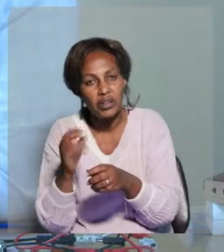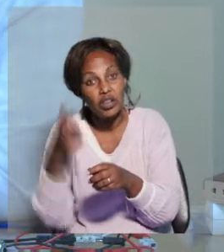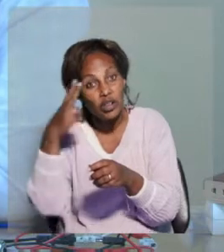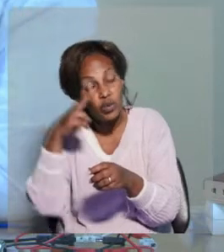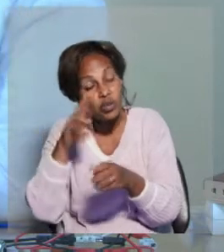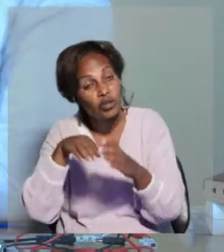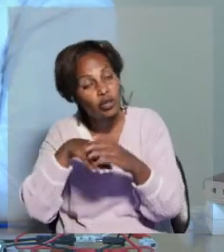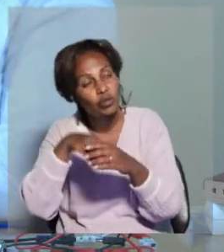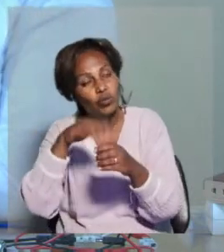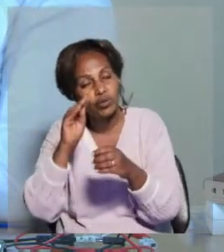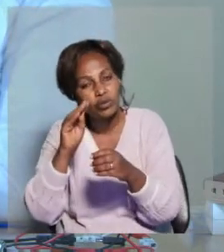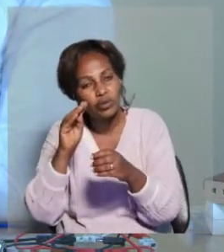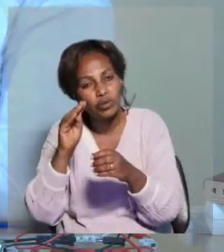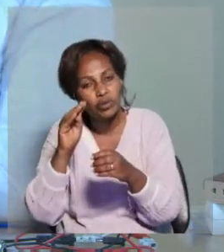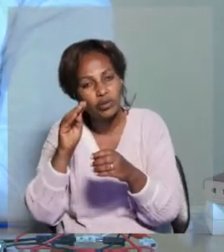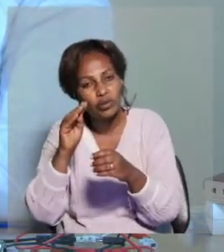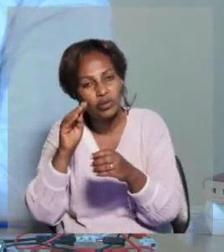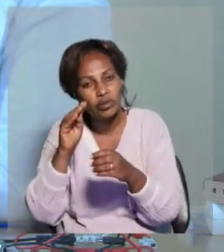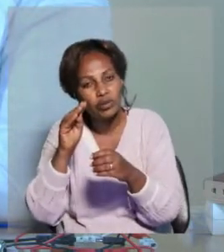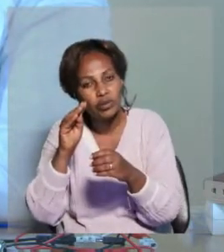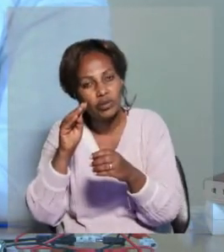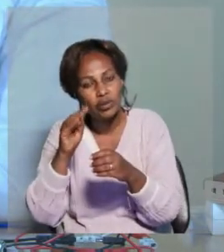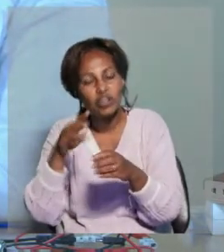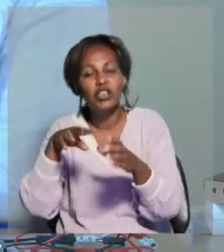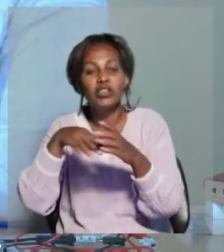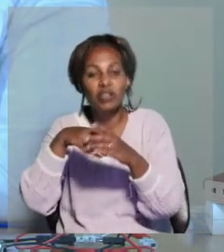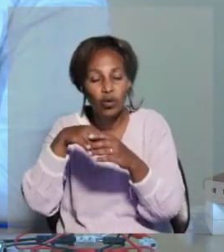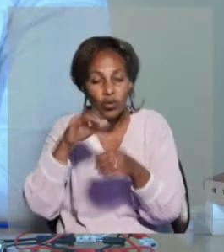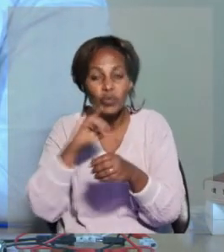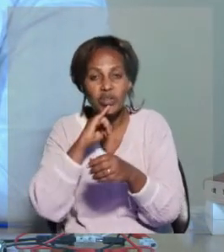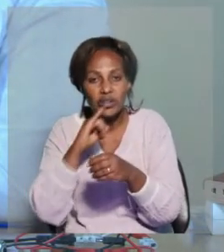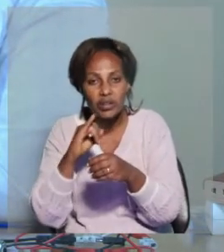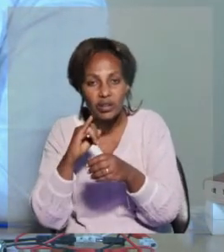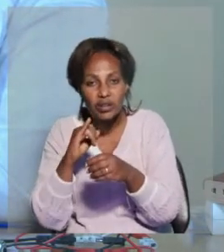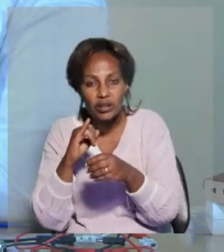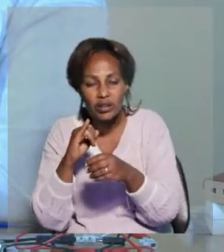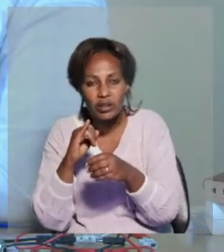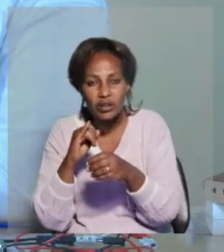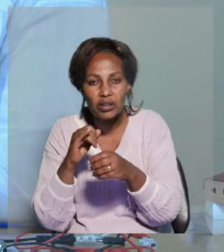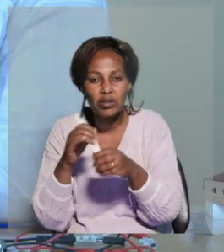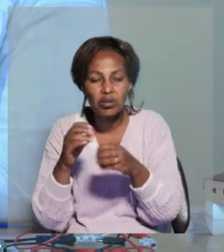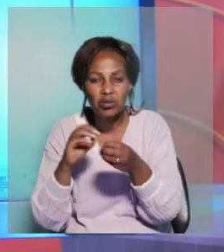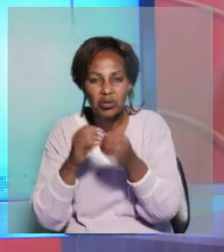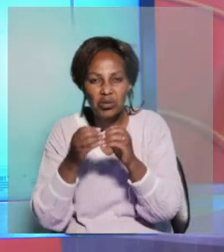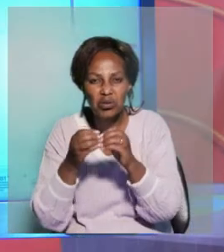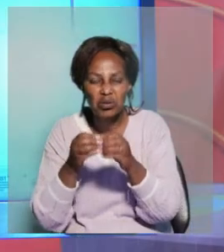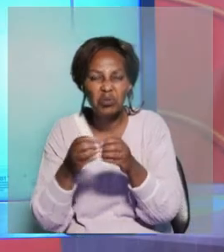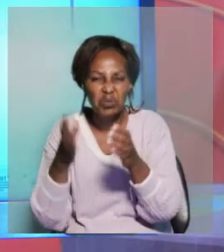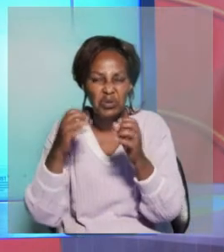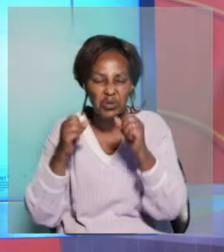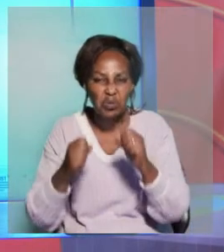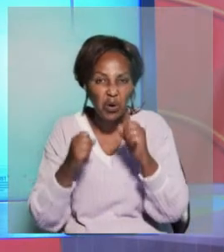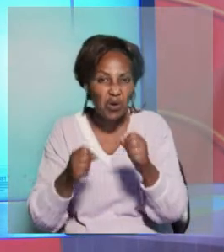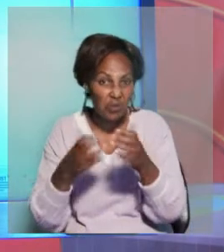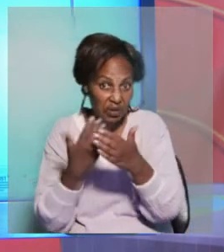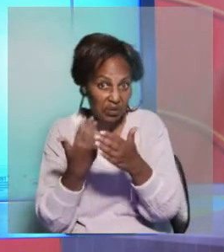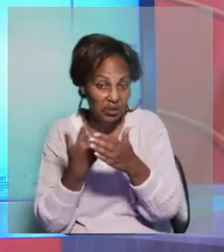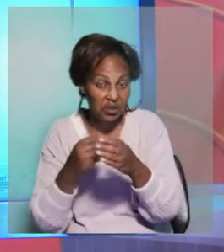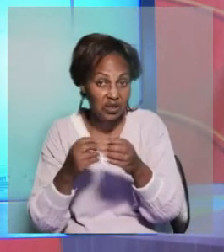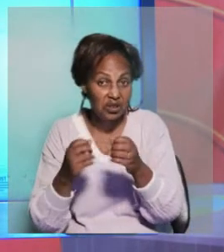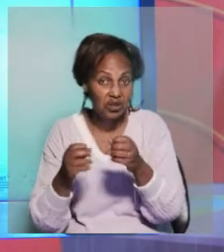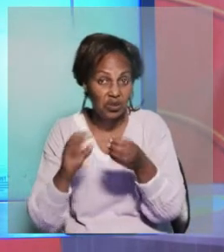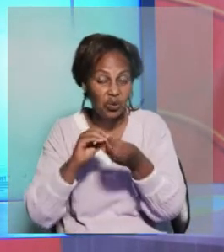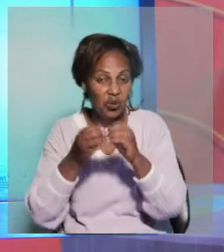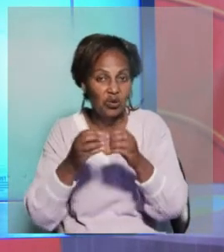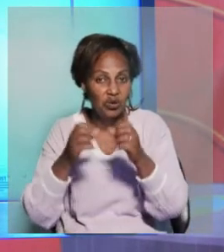at the output. The output in first, this case. First, let's calculate the power input. Oh, the power input. Sure, you are